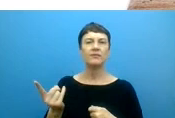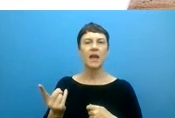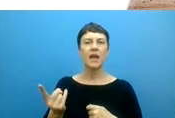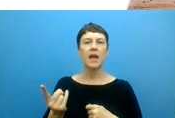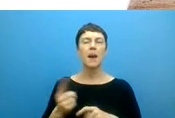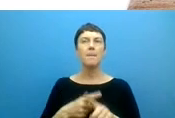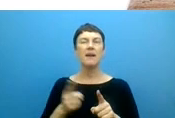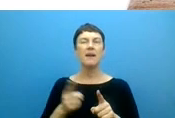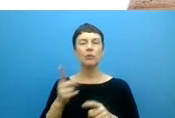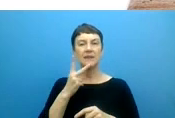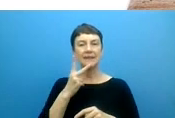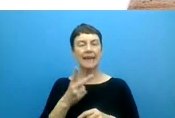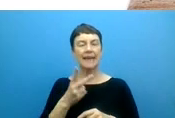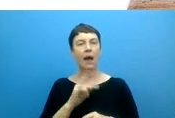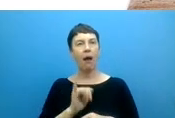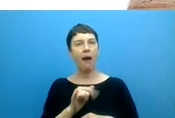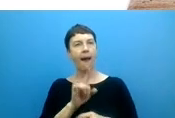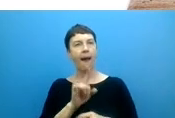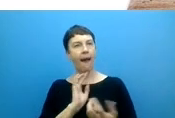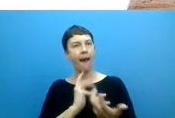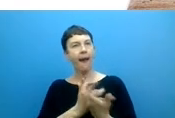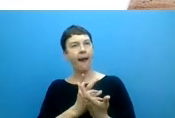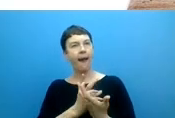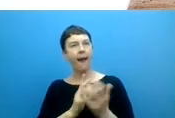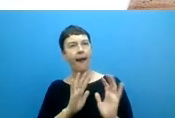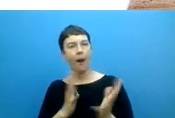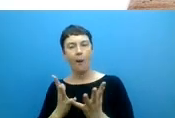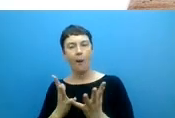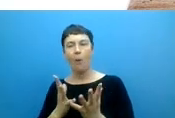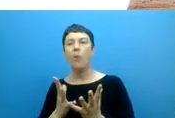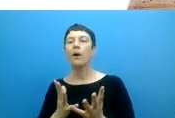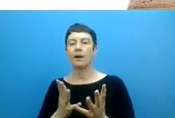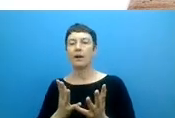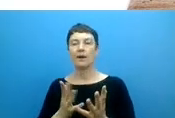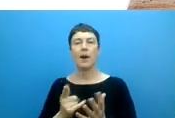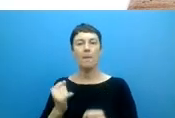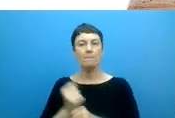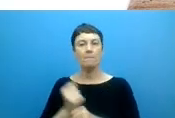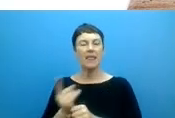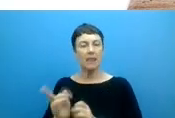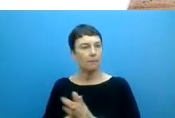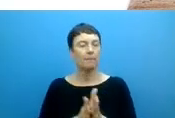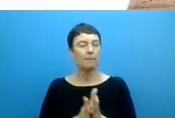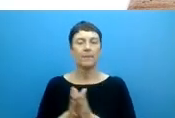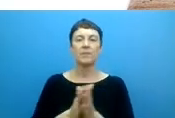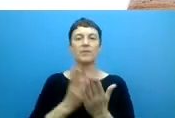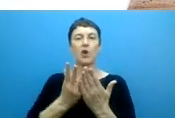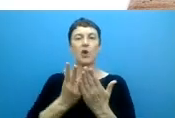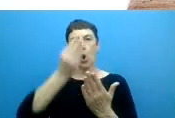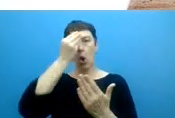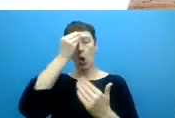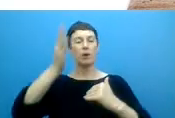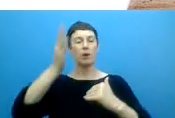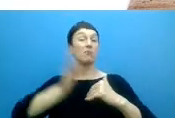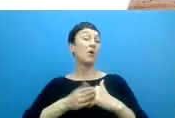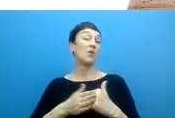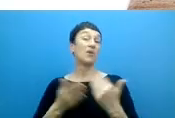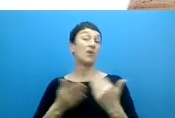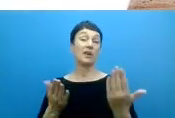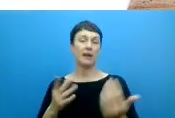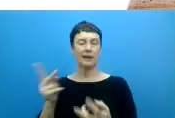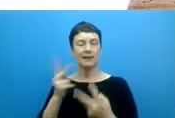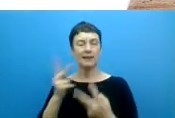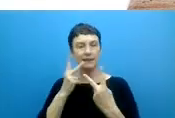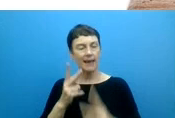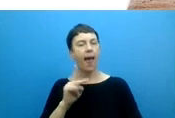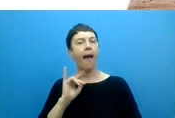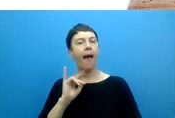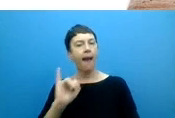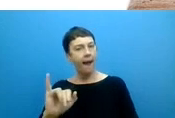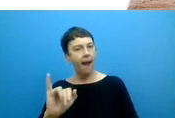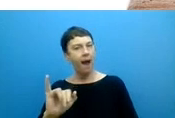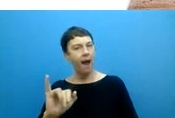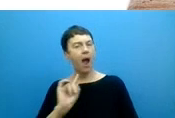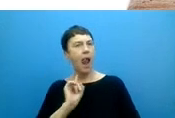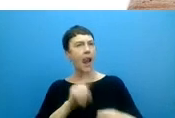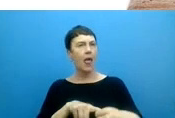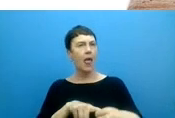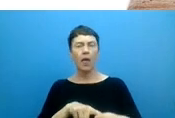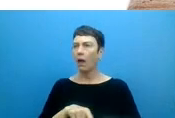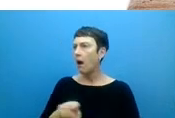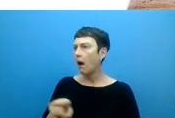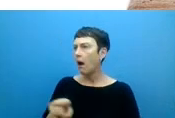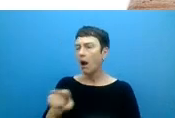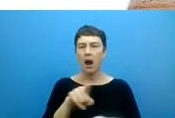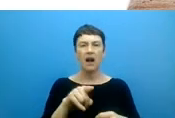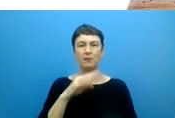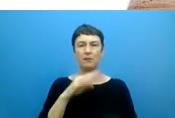relevance, you're able to give people the incentive to want to actually learn more about other people's languages because they see links and it's no longer